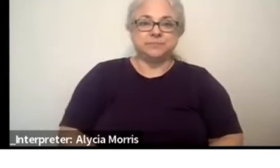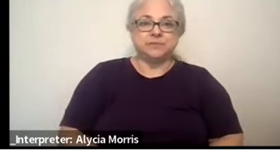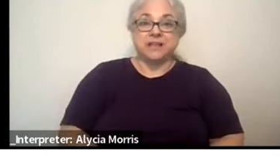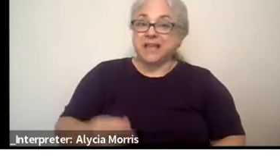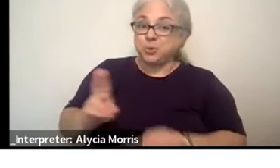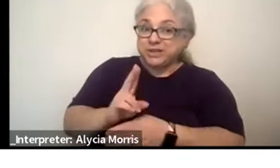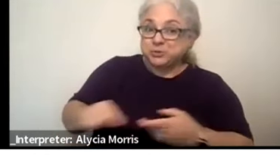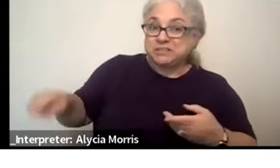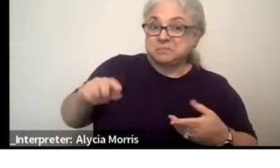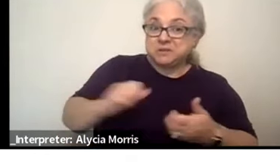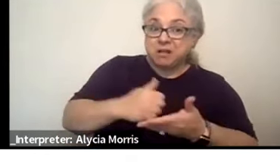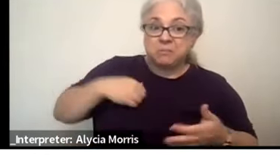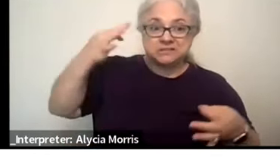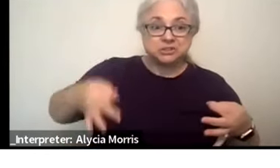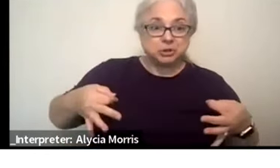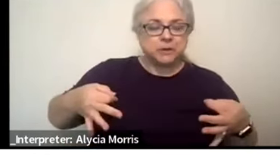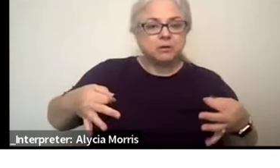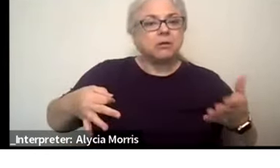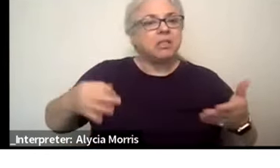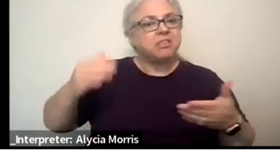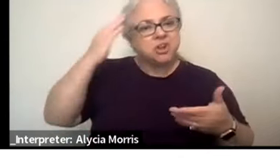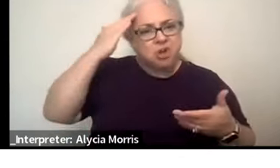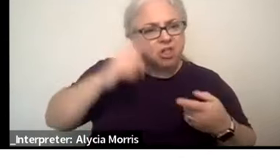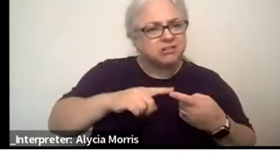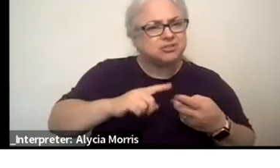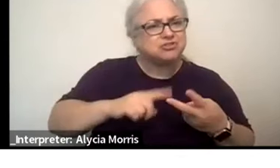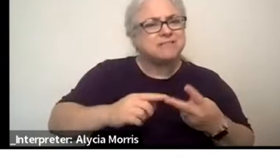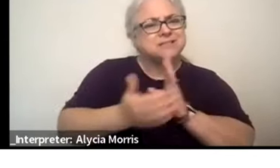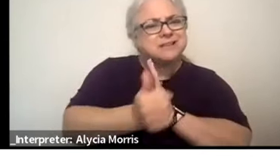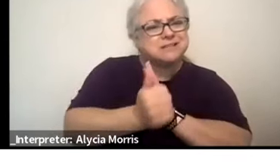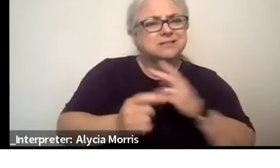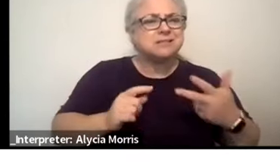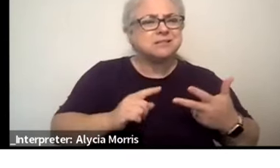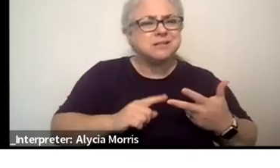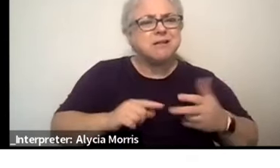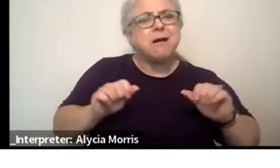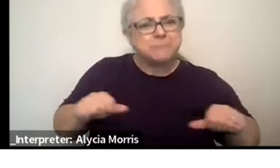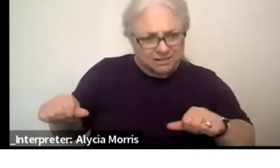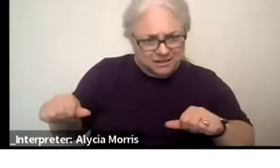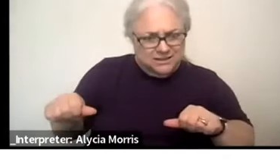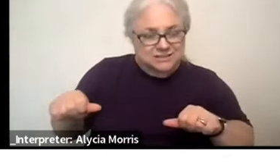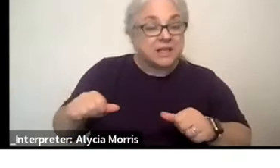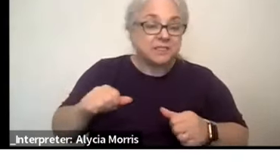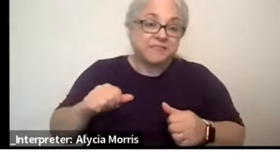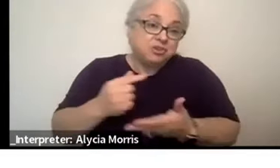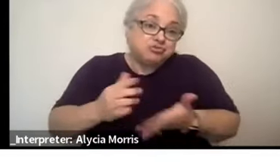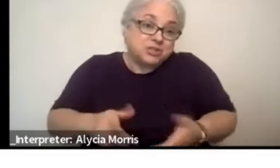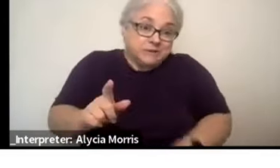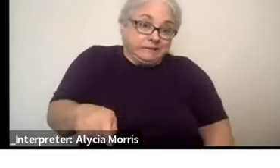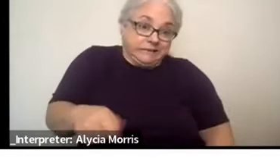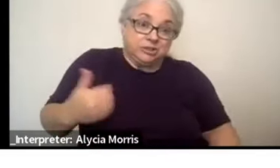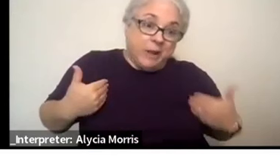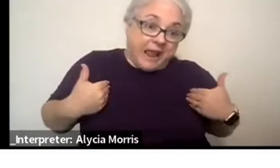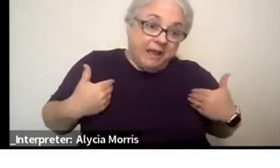help us to determine the knowledge, skills, and abilities that a workforce-ready graduate needs to